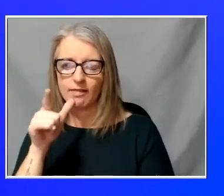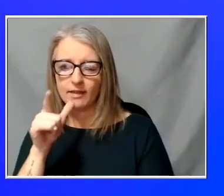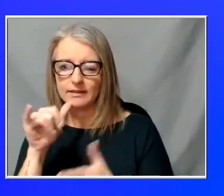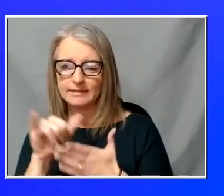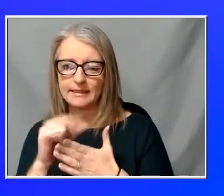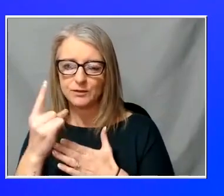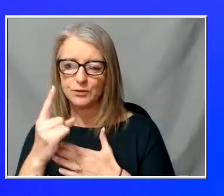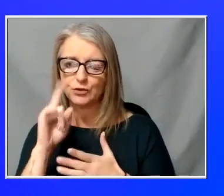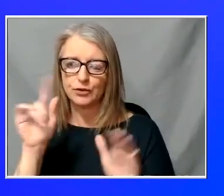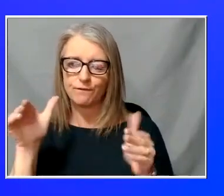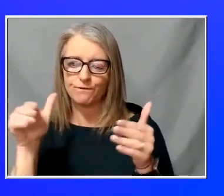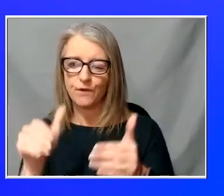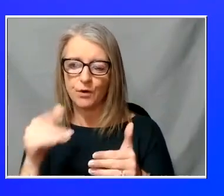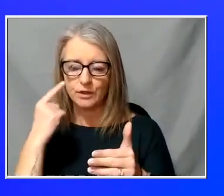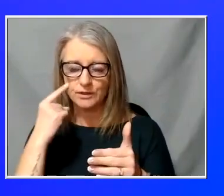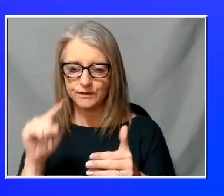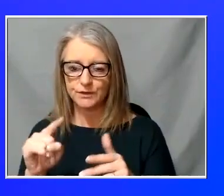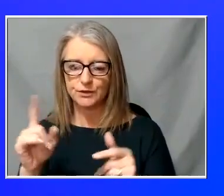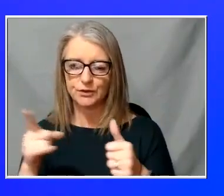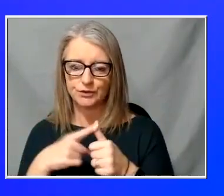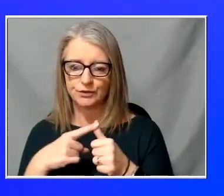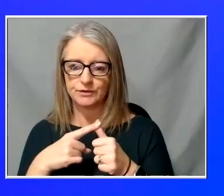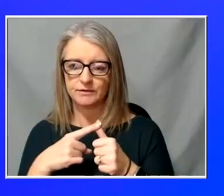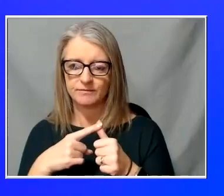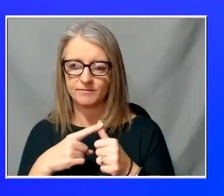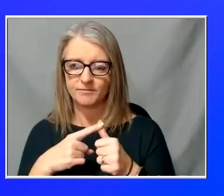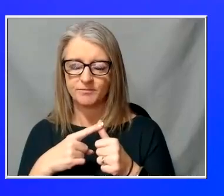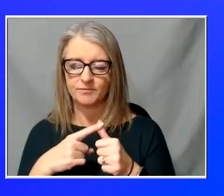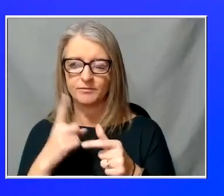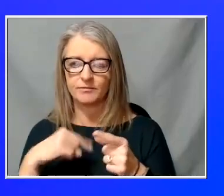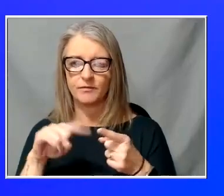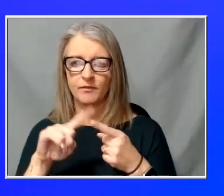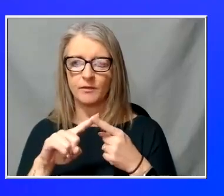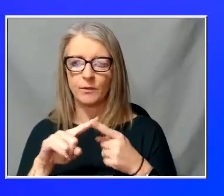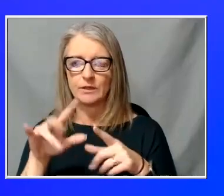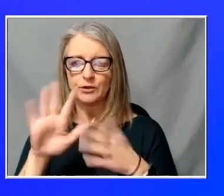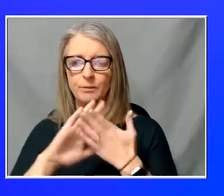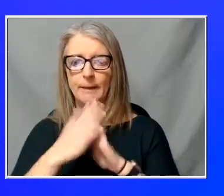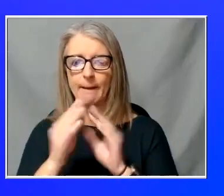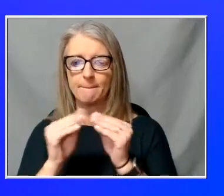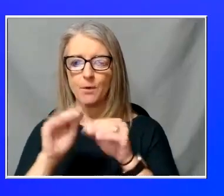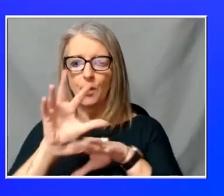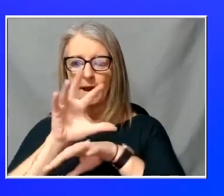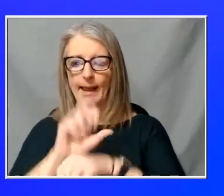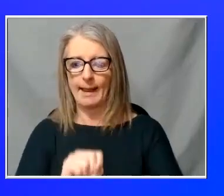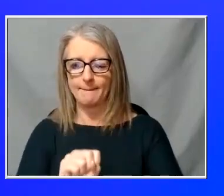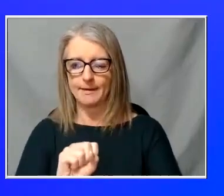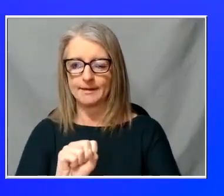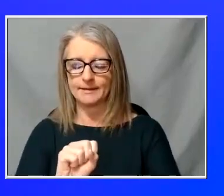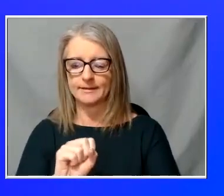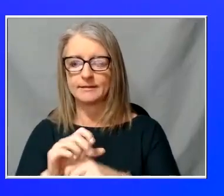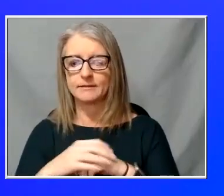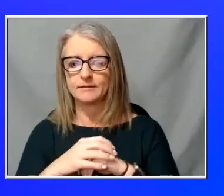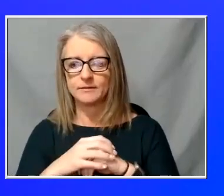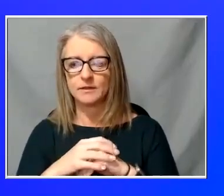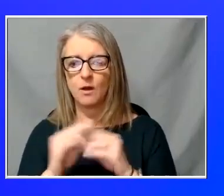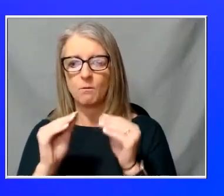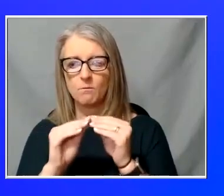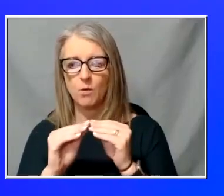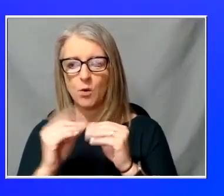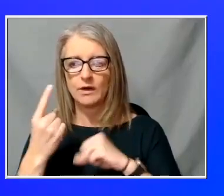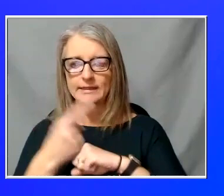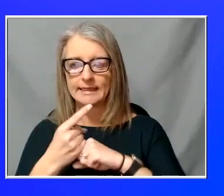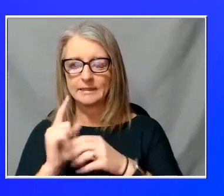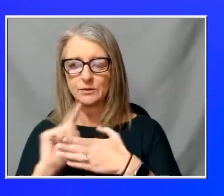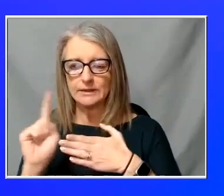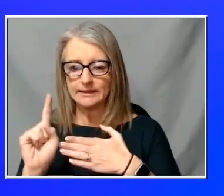should focus first, right? When you get into habit, so then you move on to the next meal or more days a week. Right,